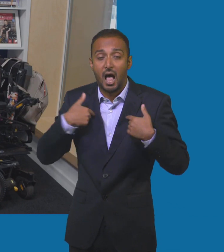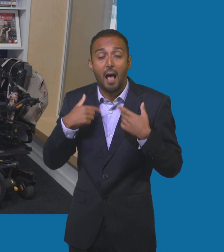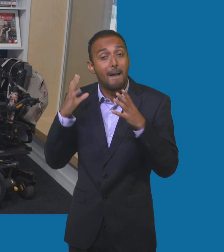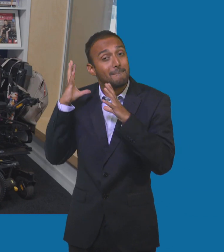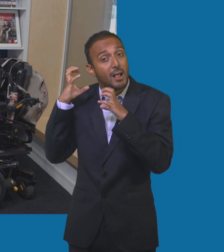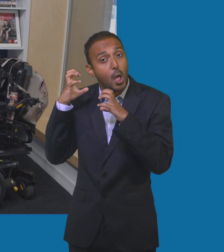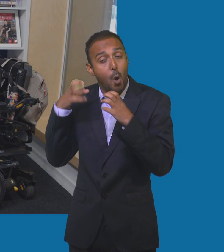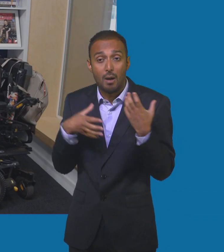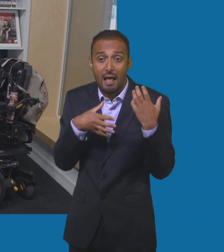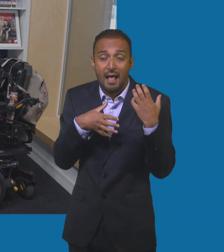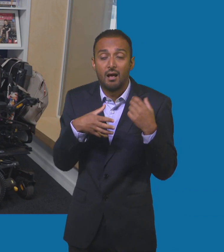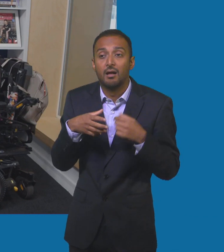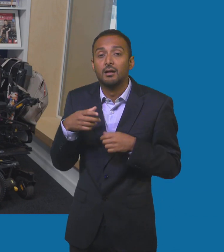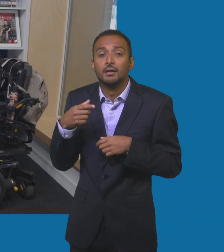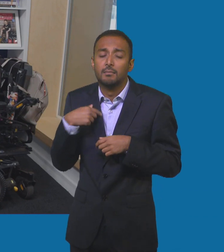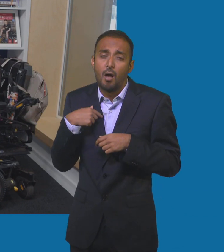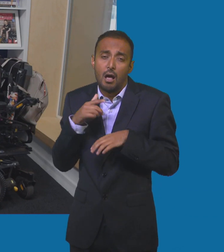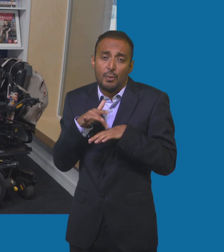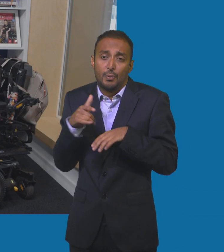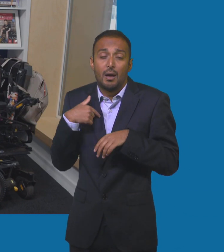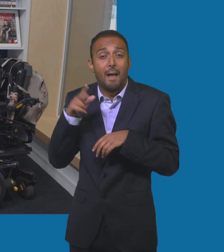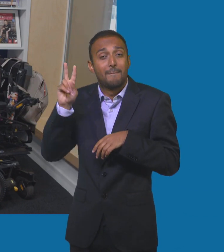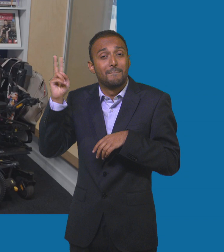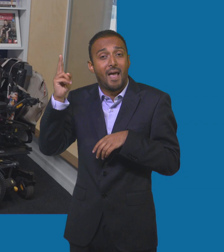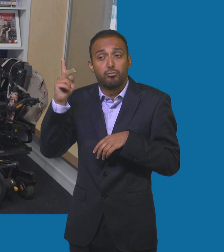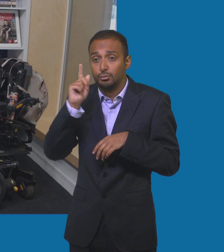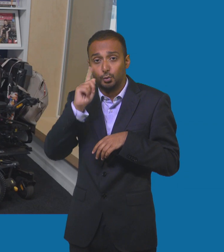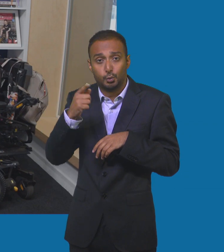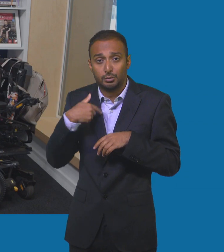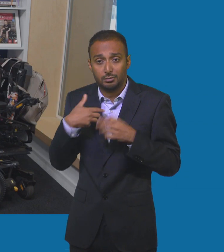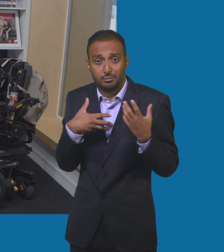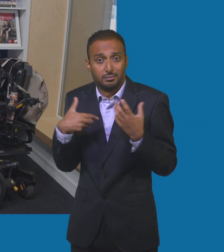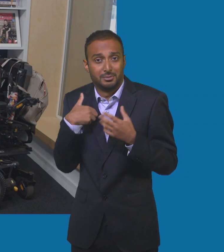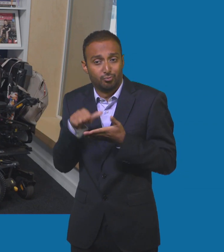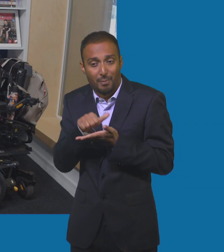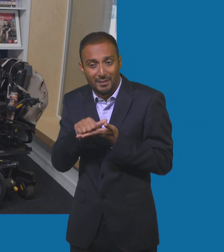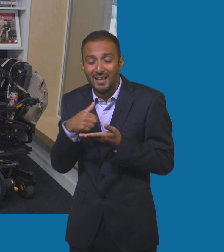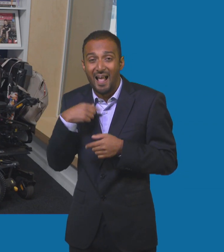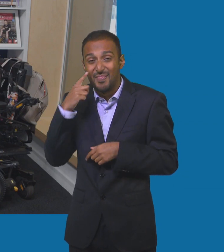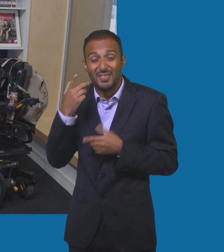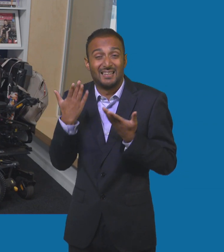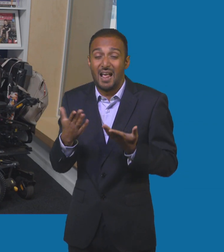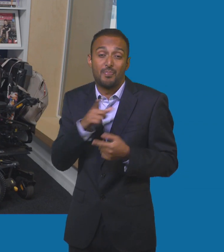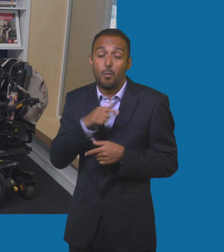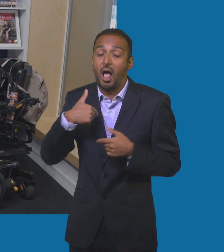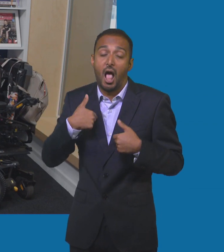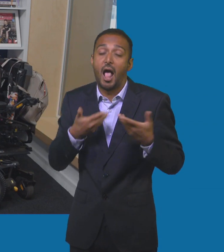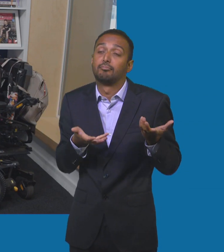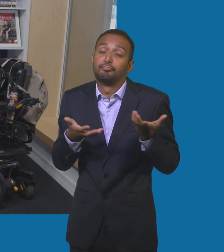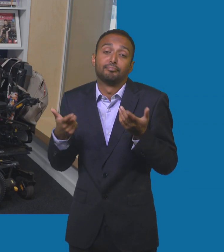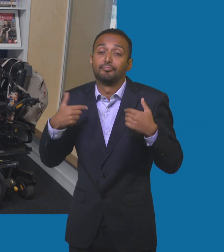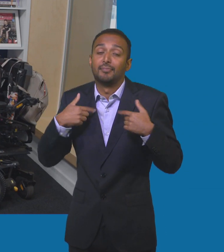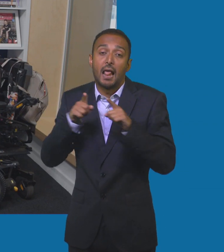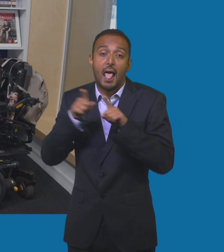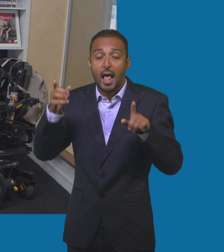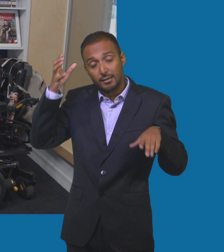parents couldn't carry me properly, and I just think that has set the course of the way I behave in every aspect of my life.